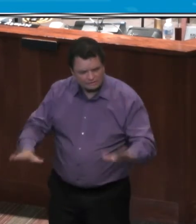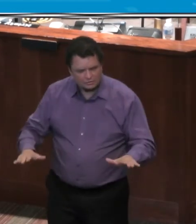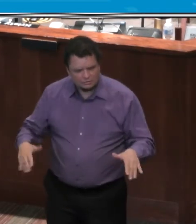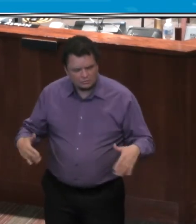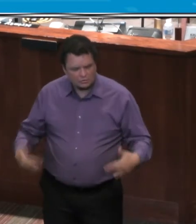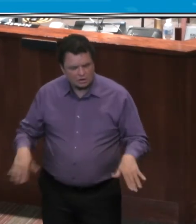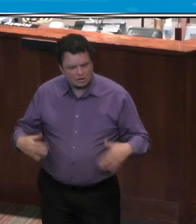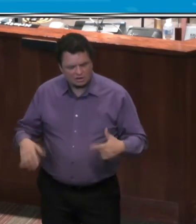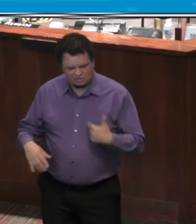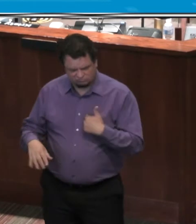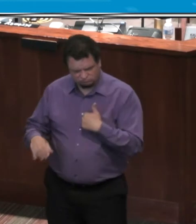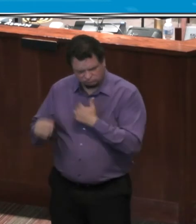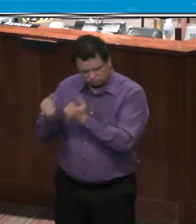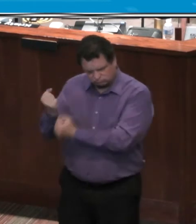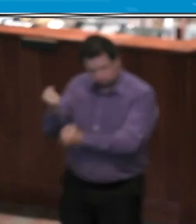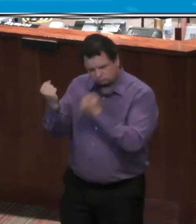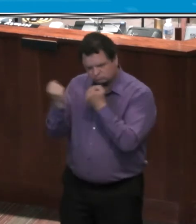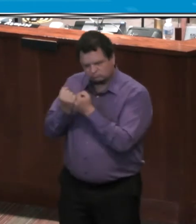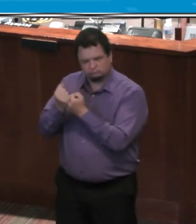for our community.